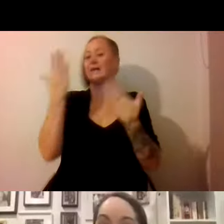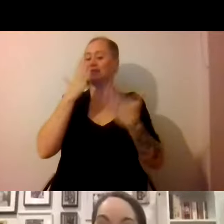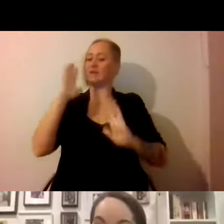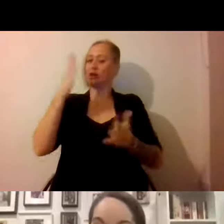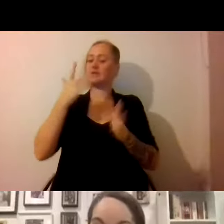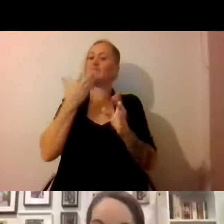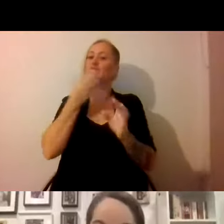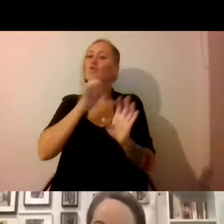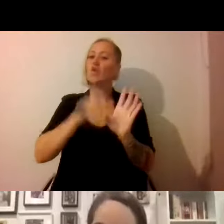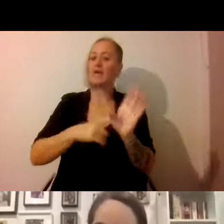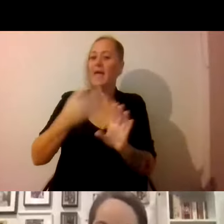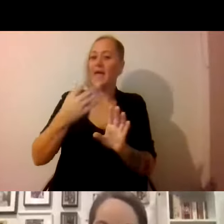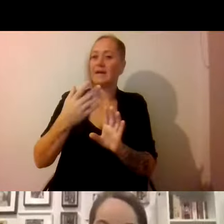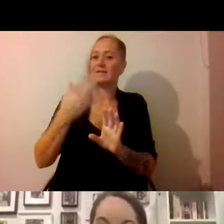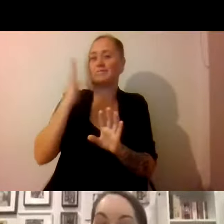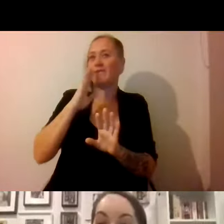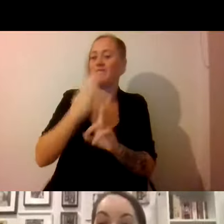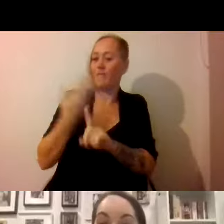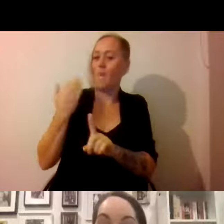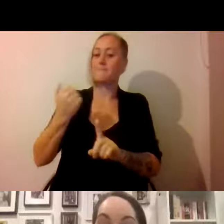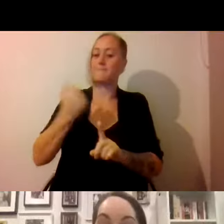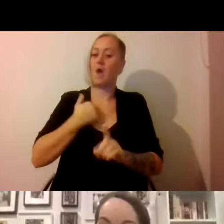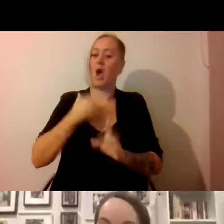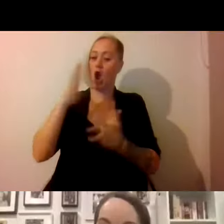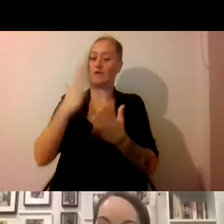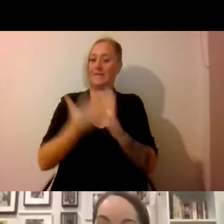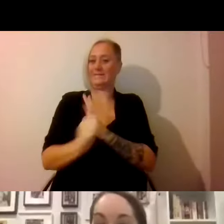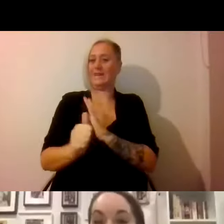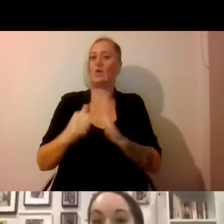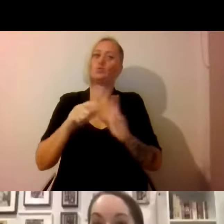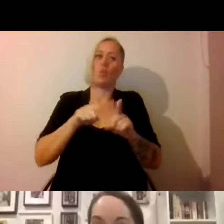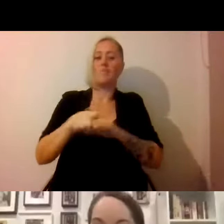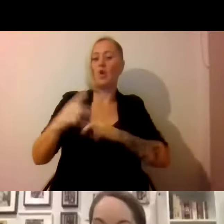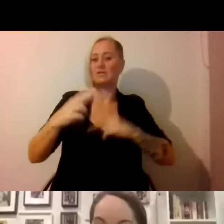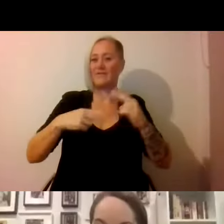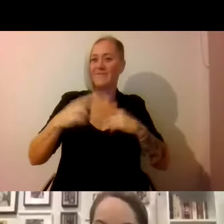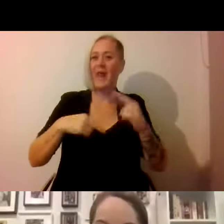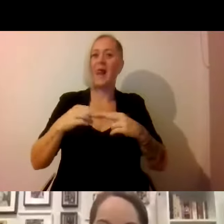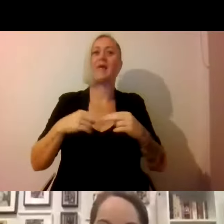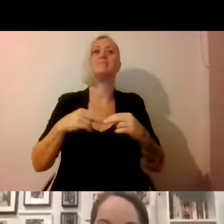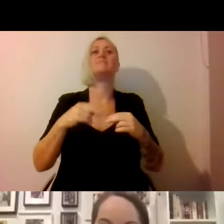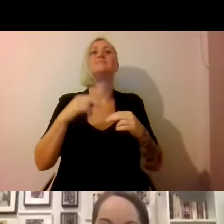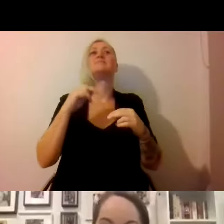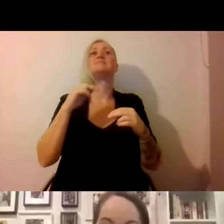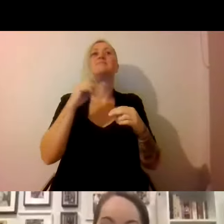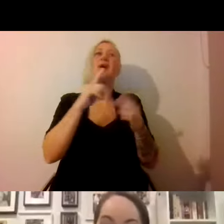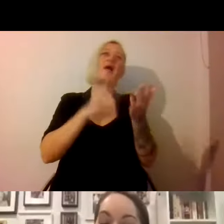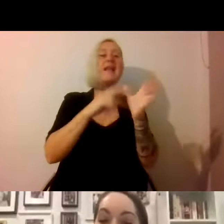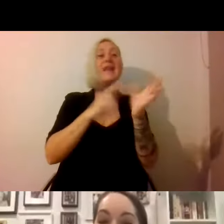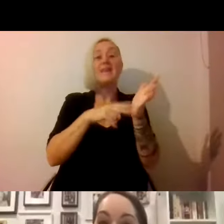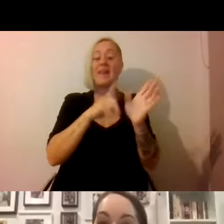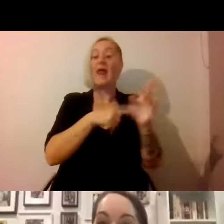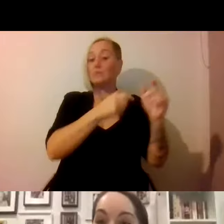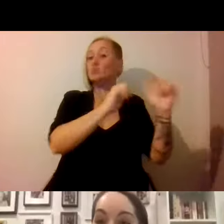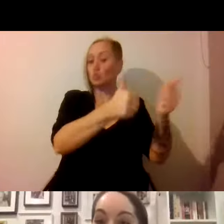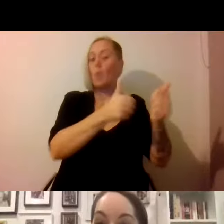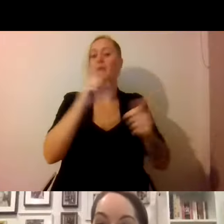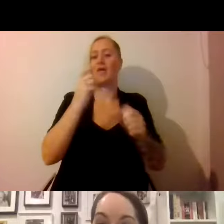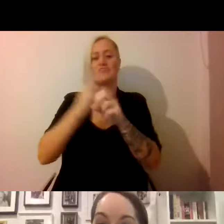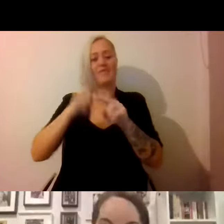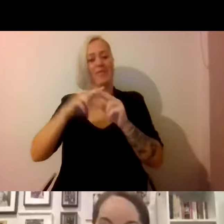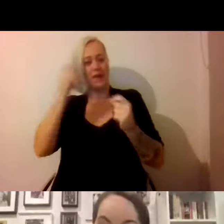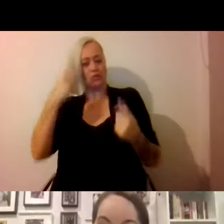signing skills were the most developed, and with the exception of Nanny, Grandpa understood me best. His two children, my